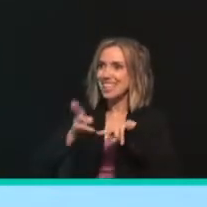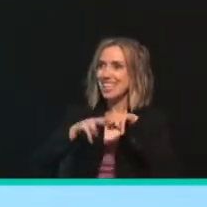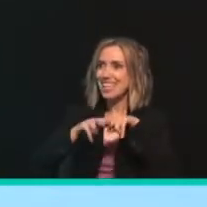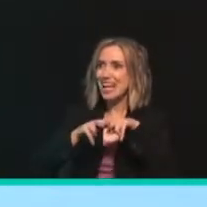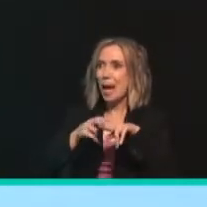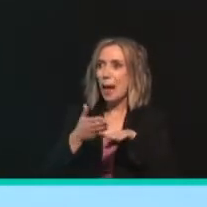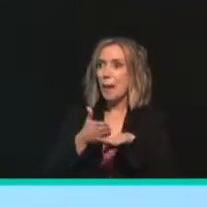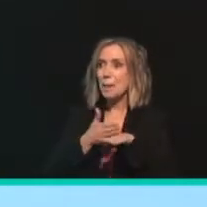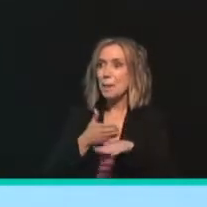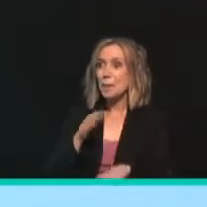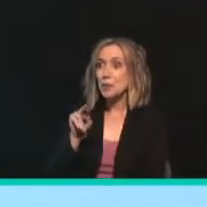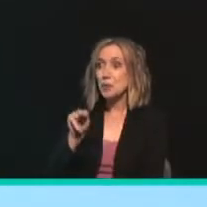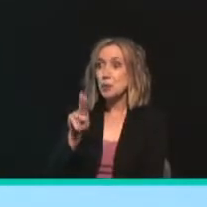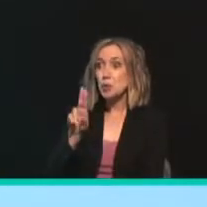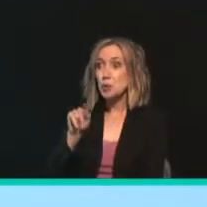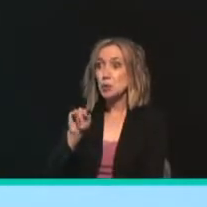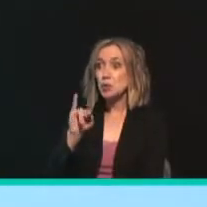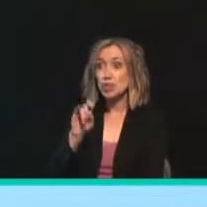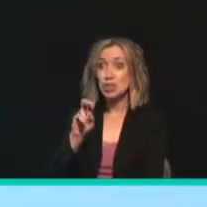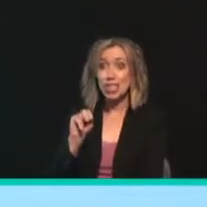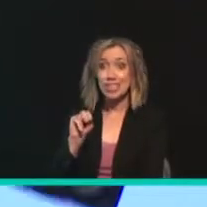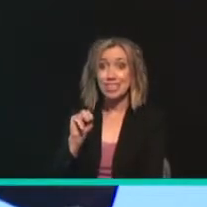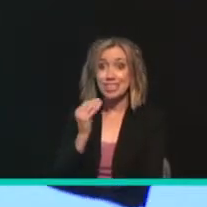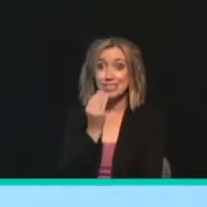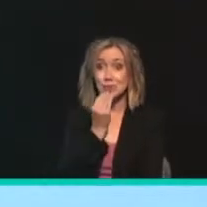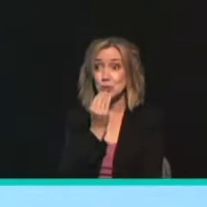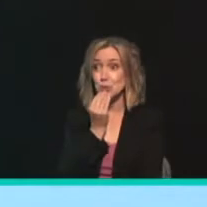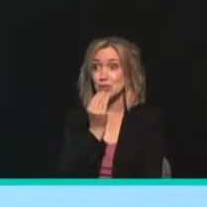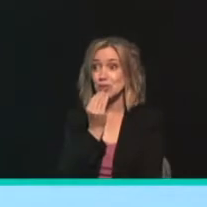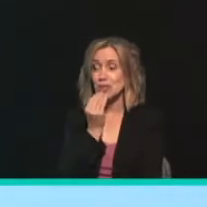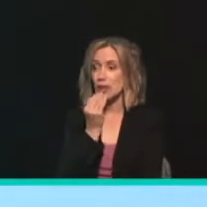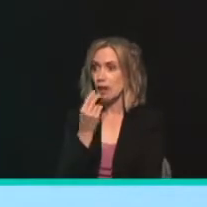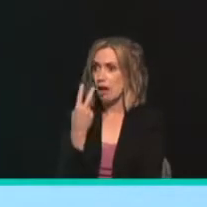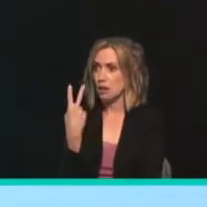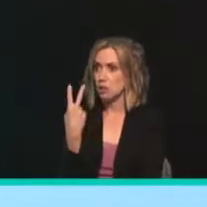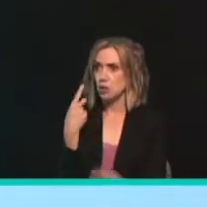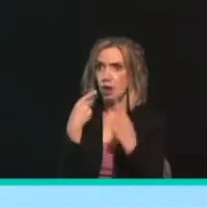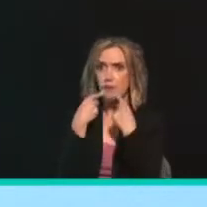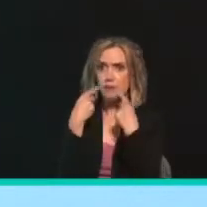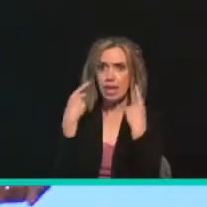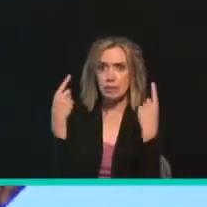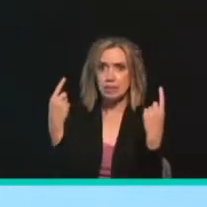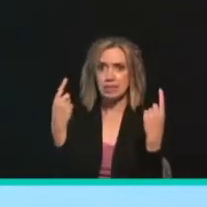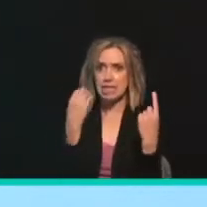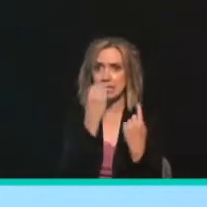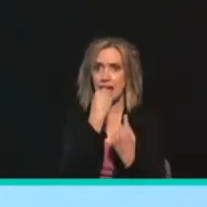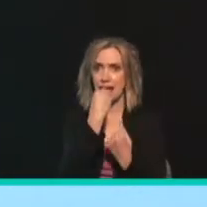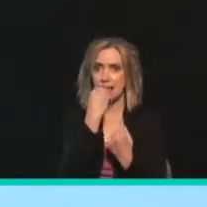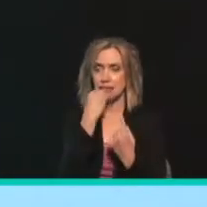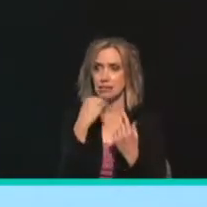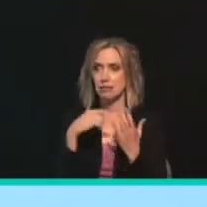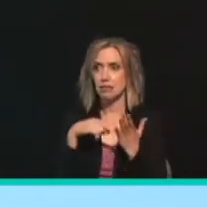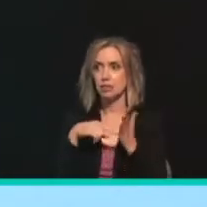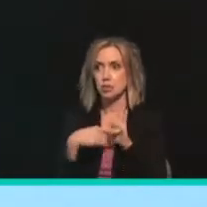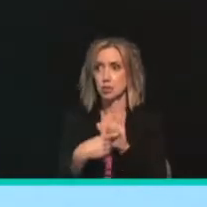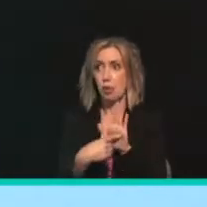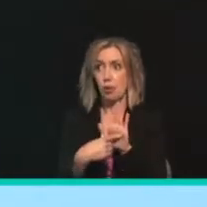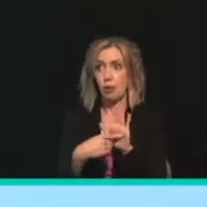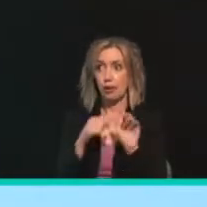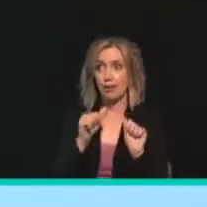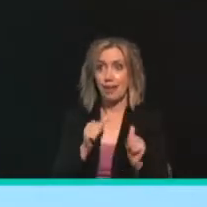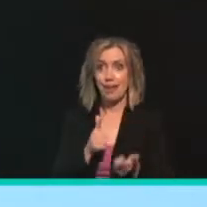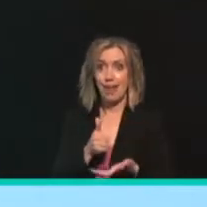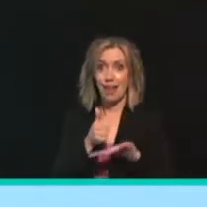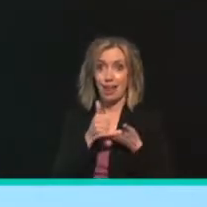alone? And two very famous diets that have shown enormous promise in terms of addressing many